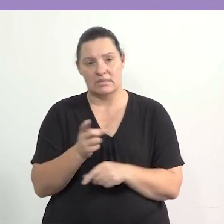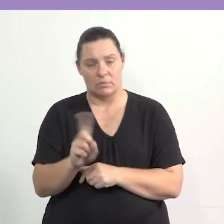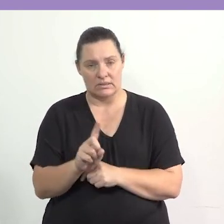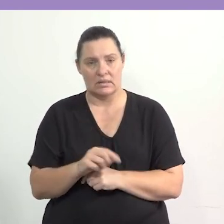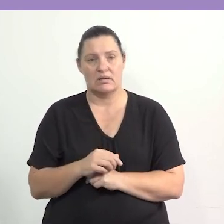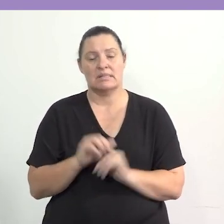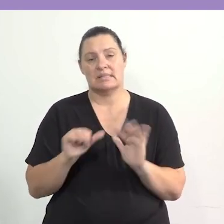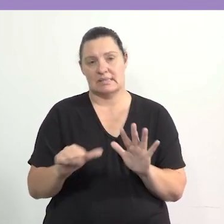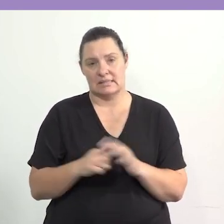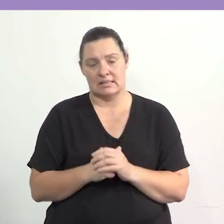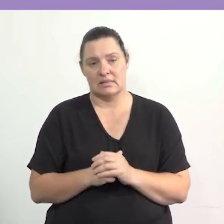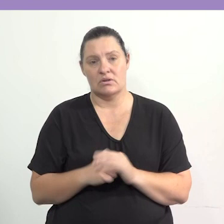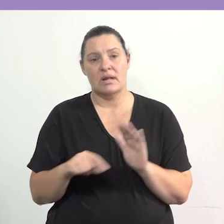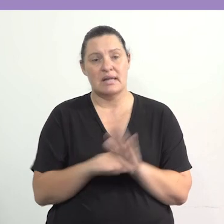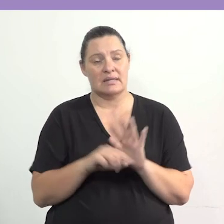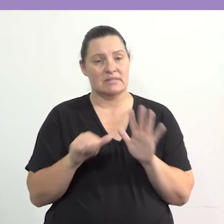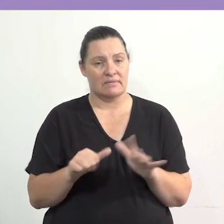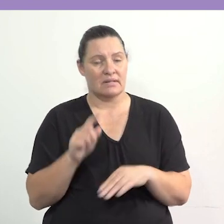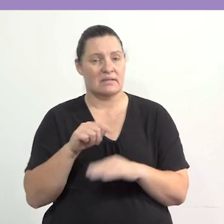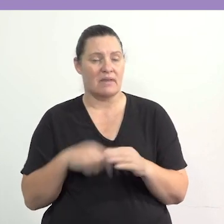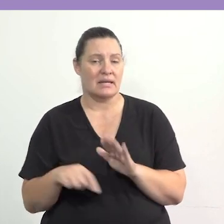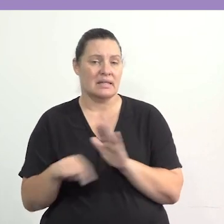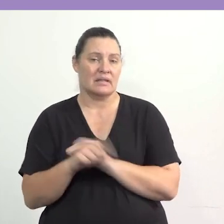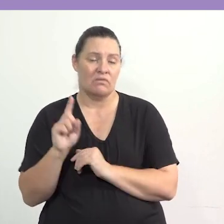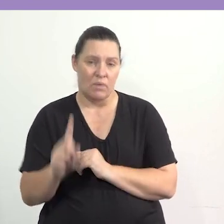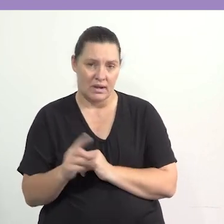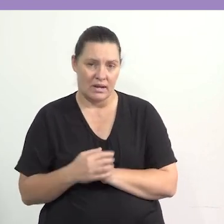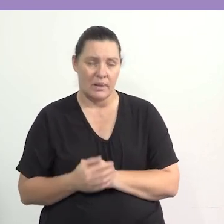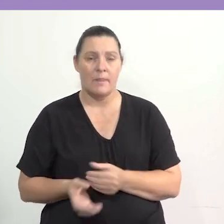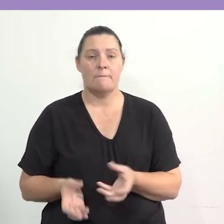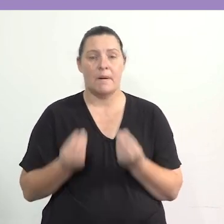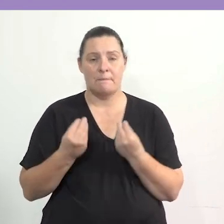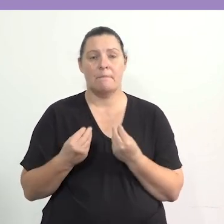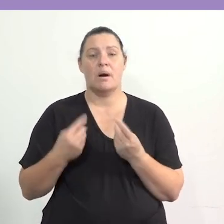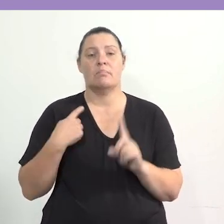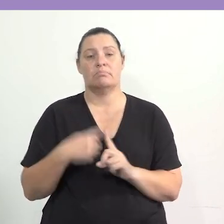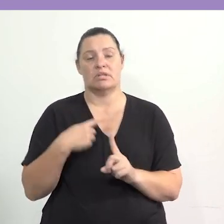of 6. So negative 6 divided by a negative 1 will give us a